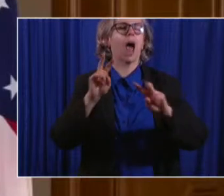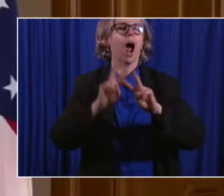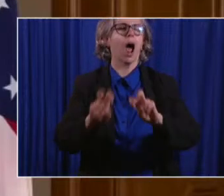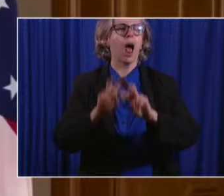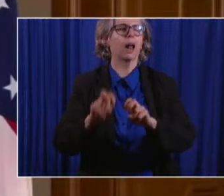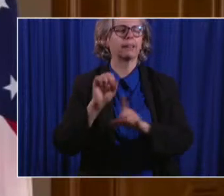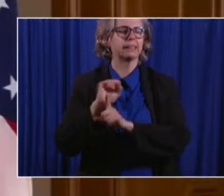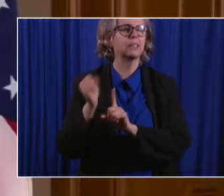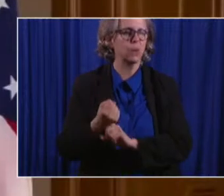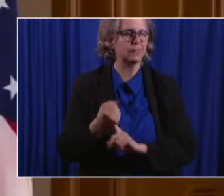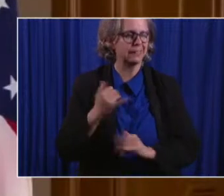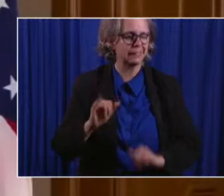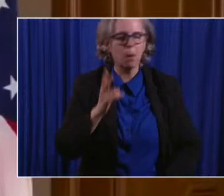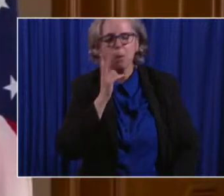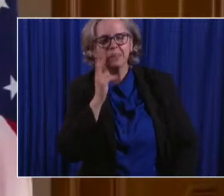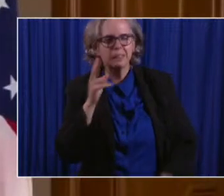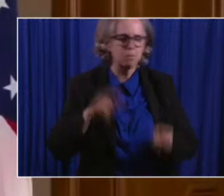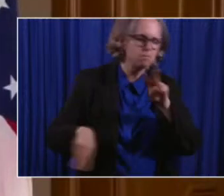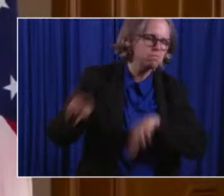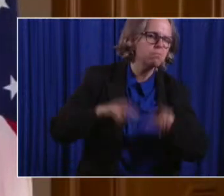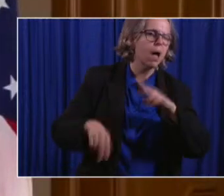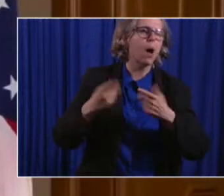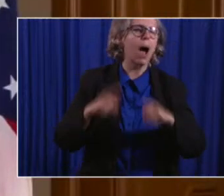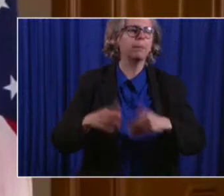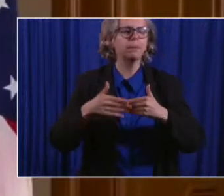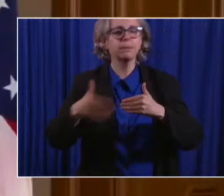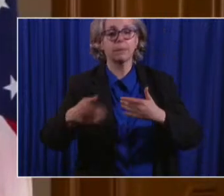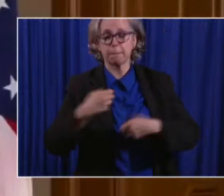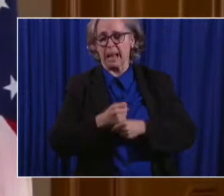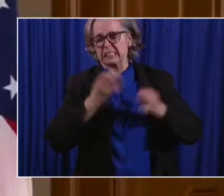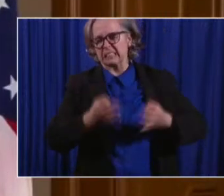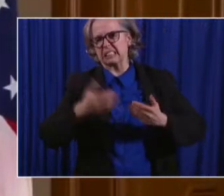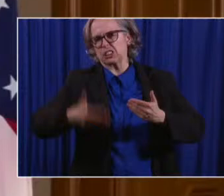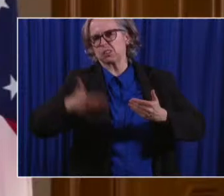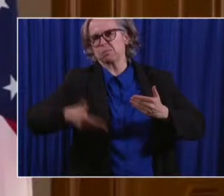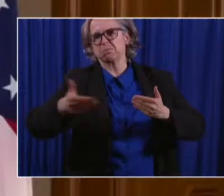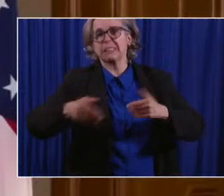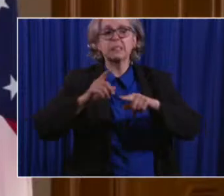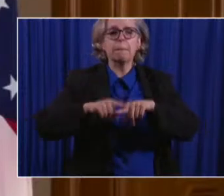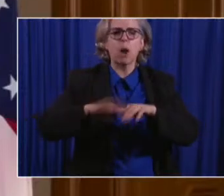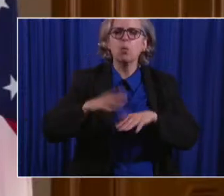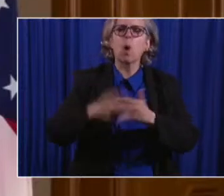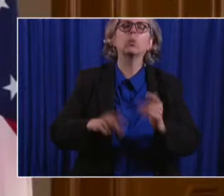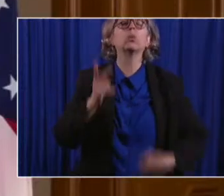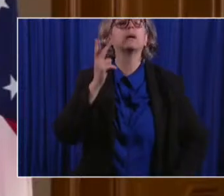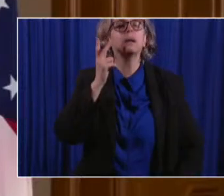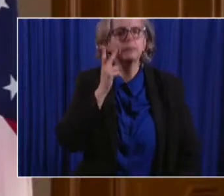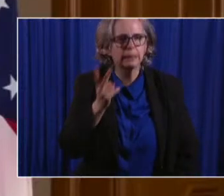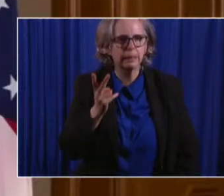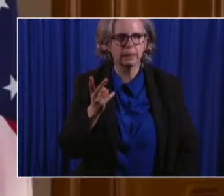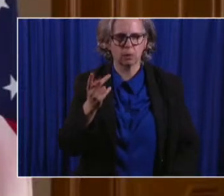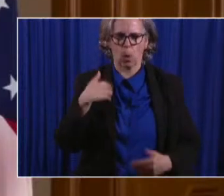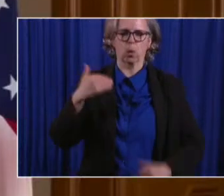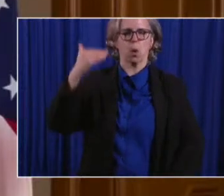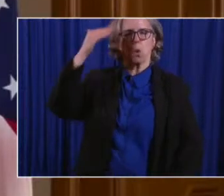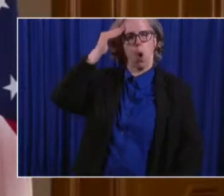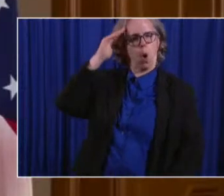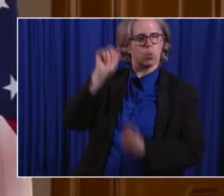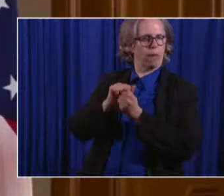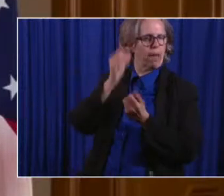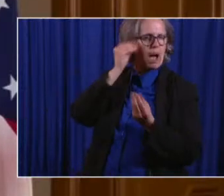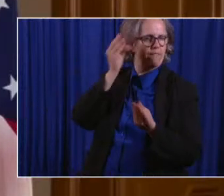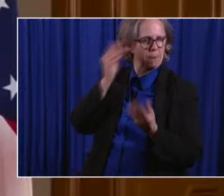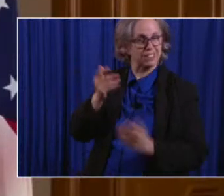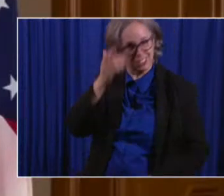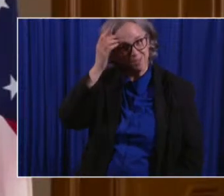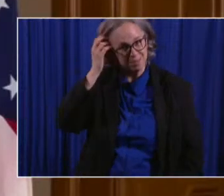forward, and again make decisions based upon what we know at the time. That's something we've done for